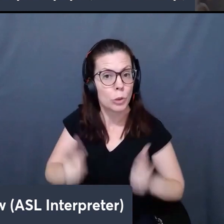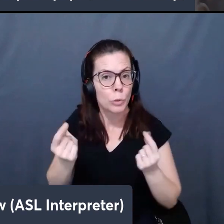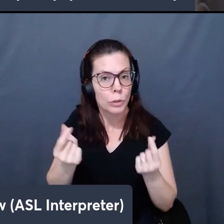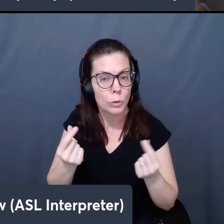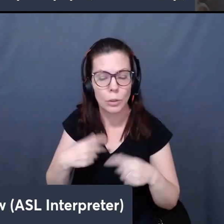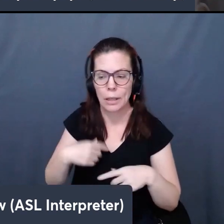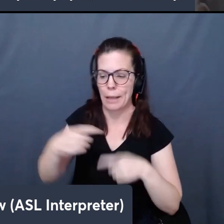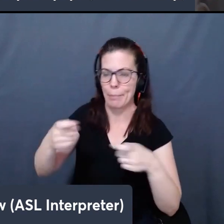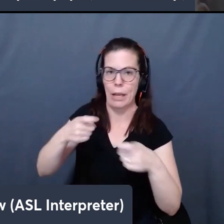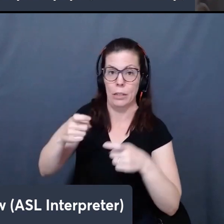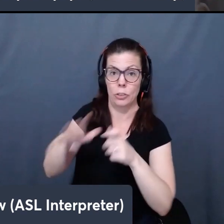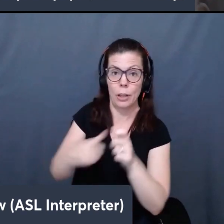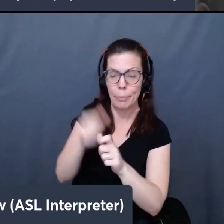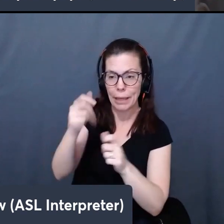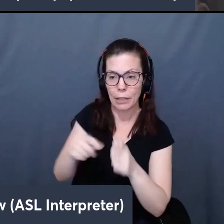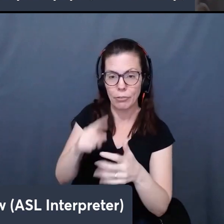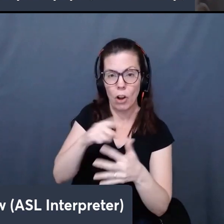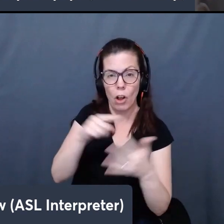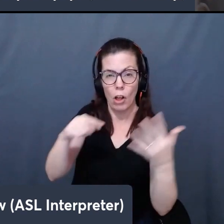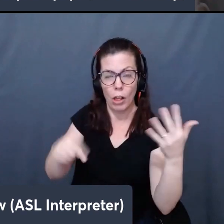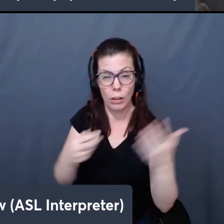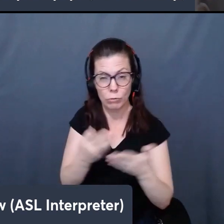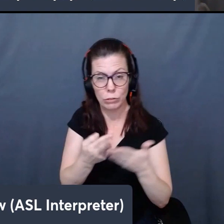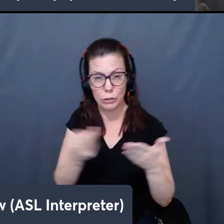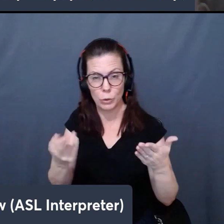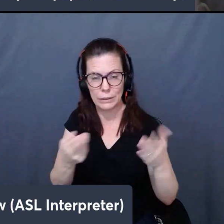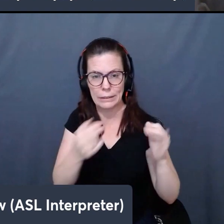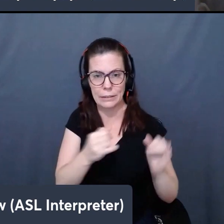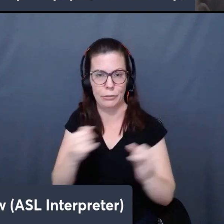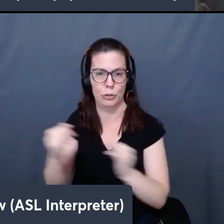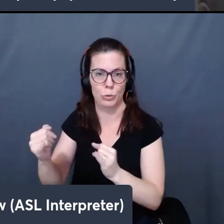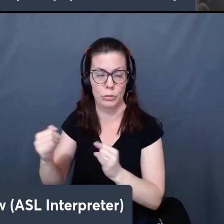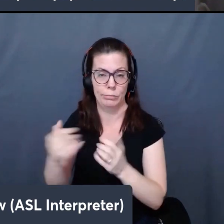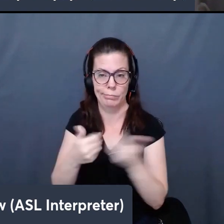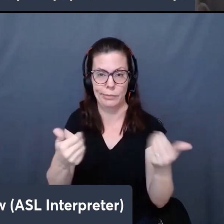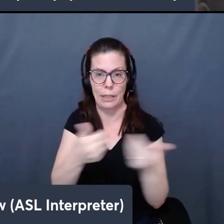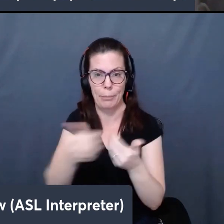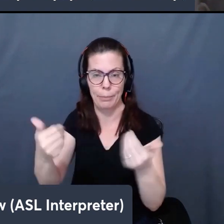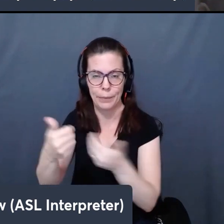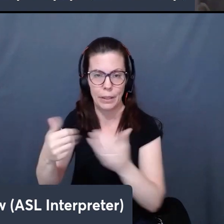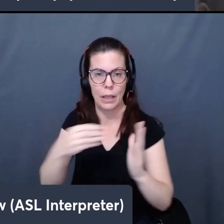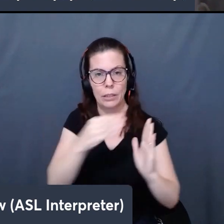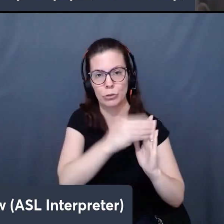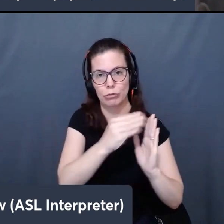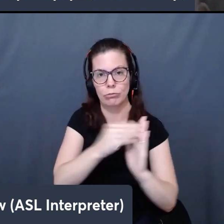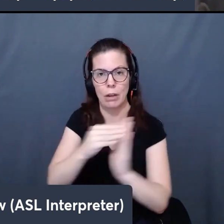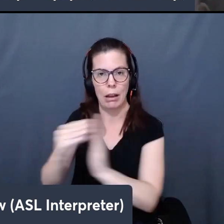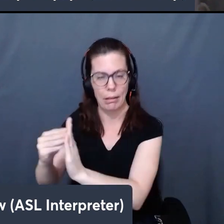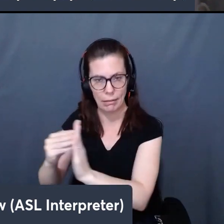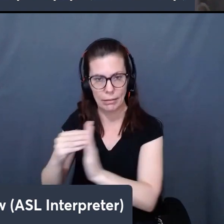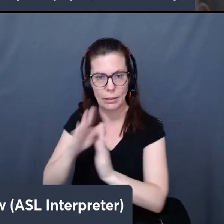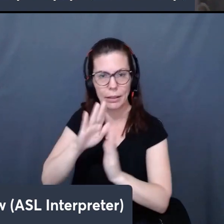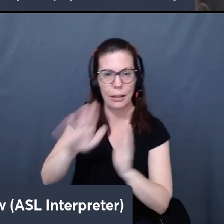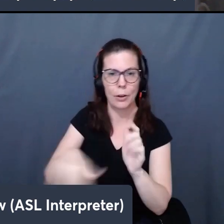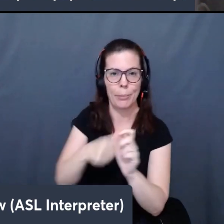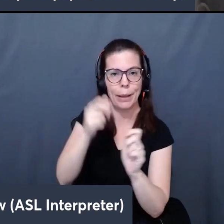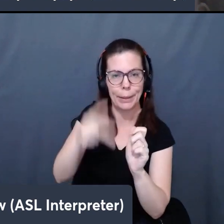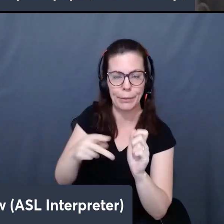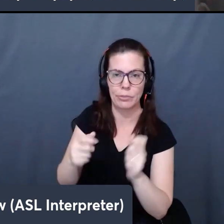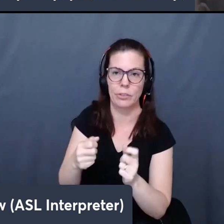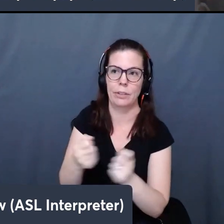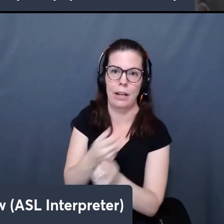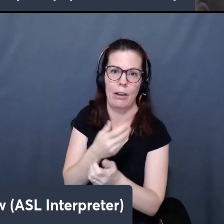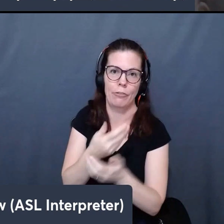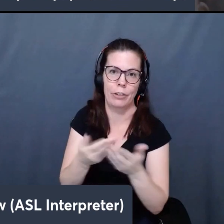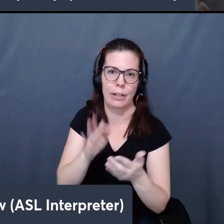manage the backups of every resource individually, and they had to keep a track of the backup of every